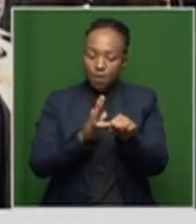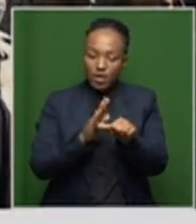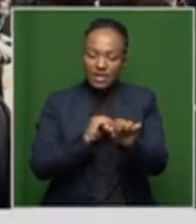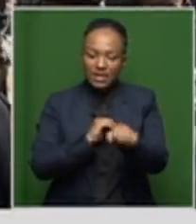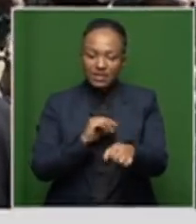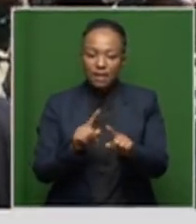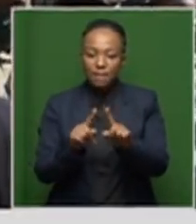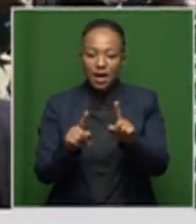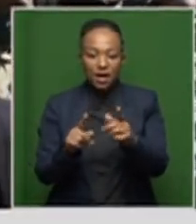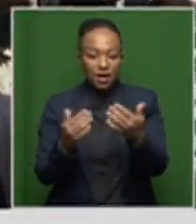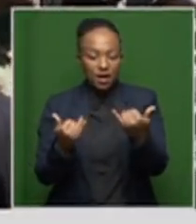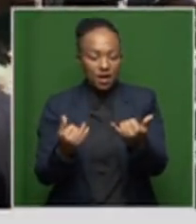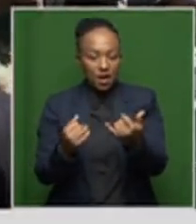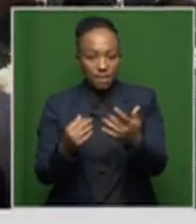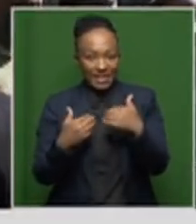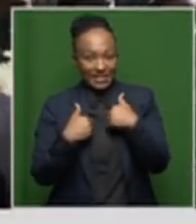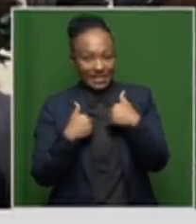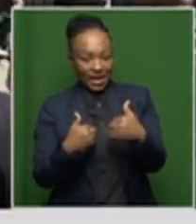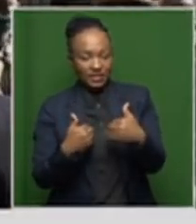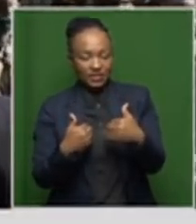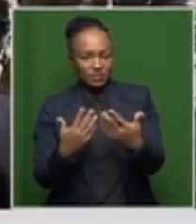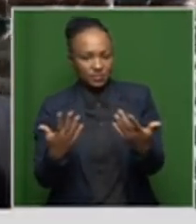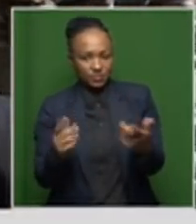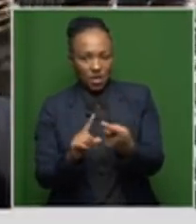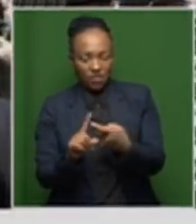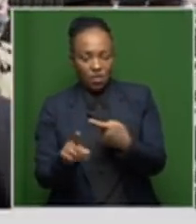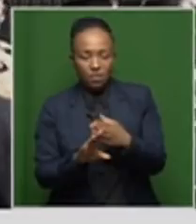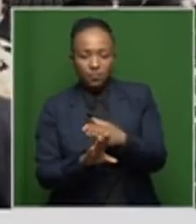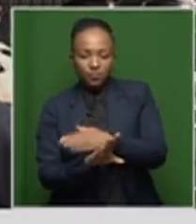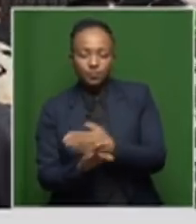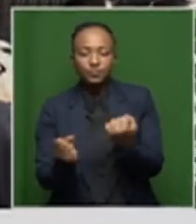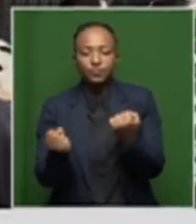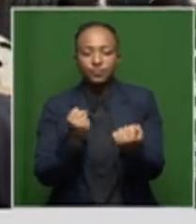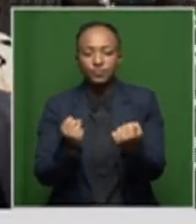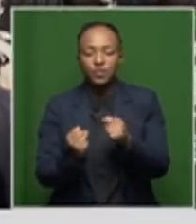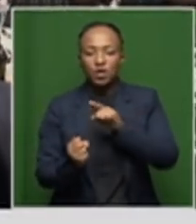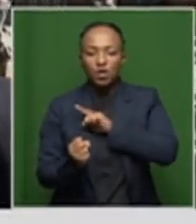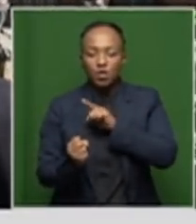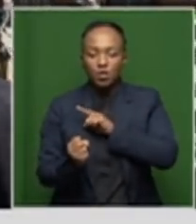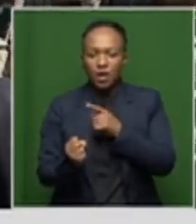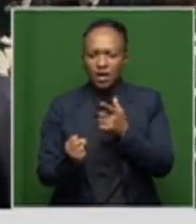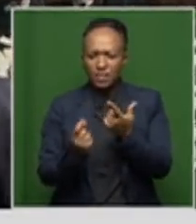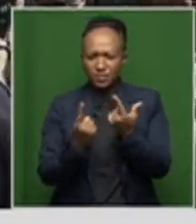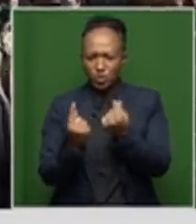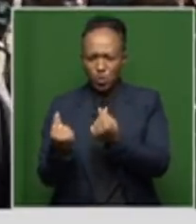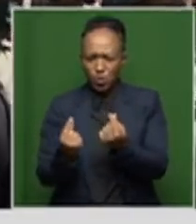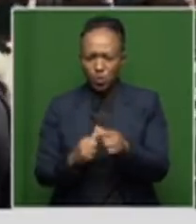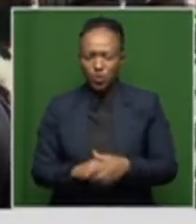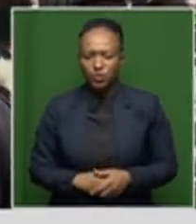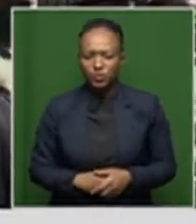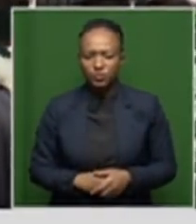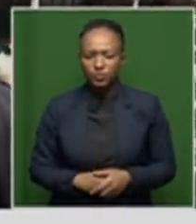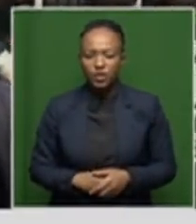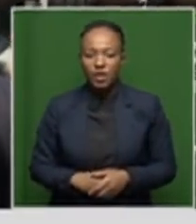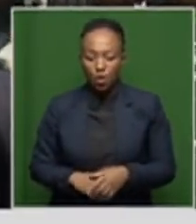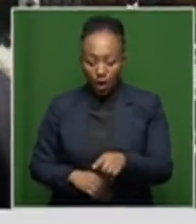now, but it's far from the start, judging by these preliminary issues that need to be ironed out. Look, as soon as we